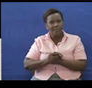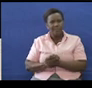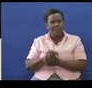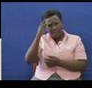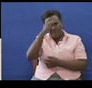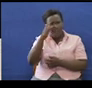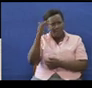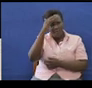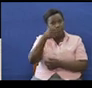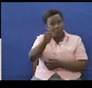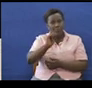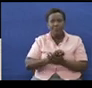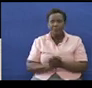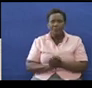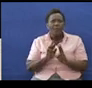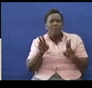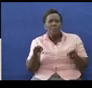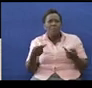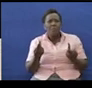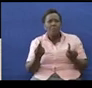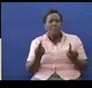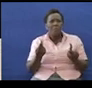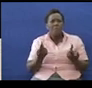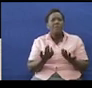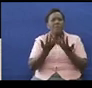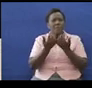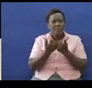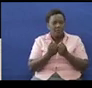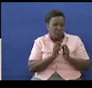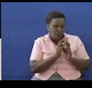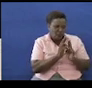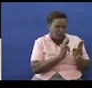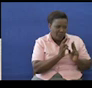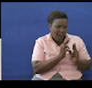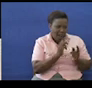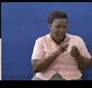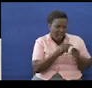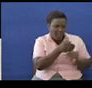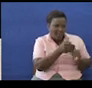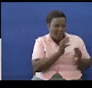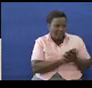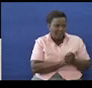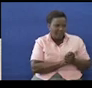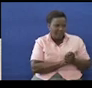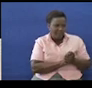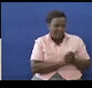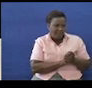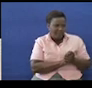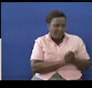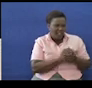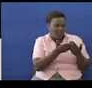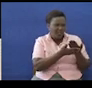try to think a little bit. Or can you also think, can you discuss with your friend